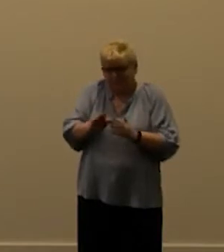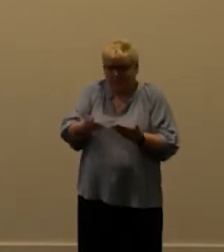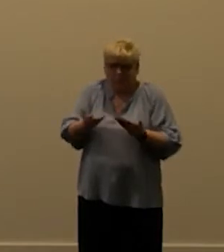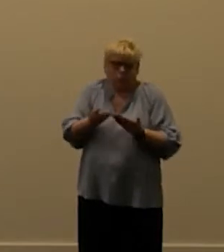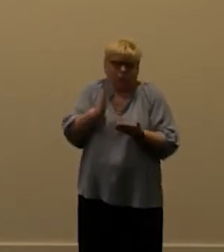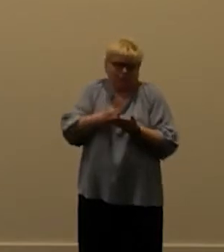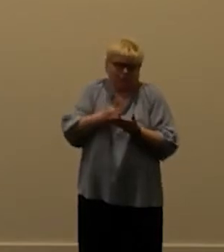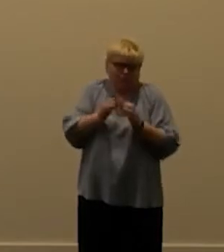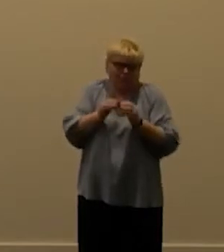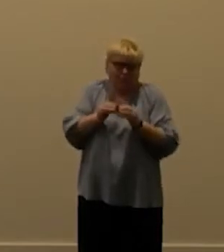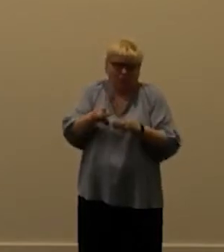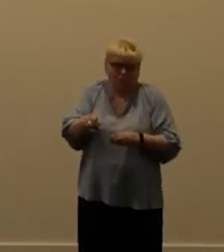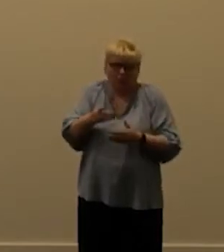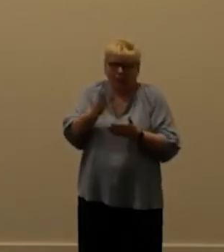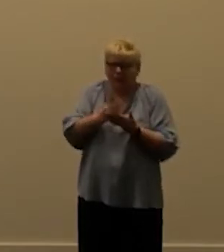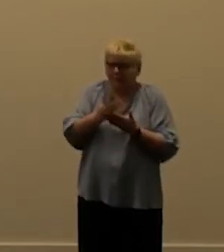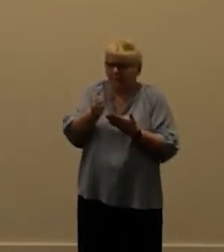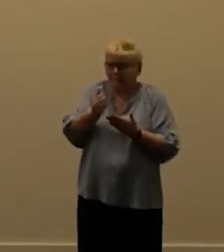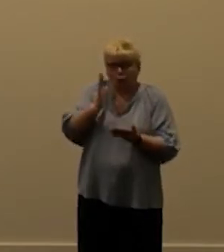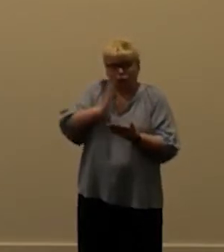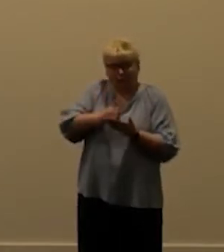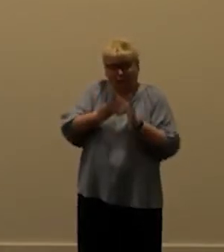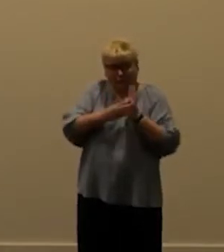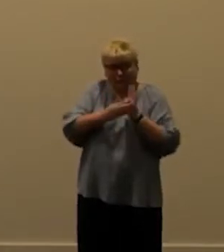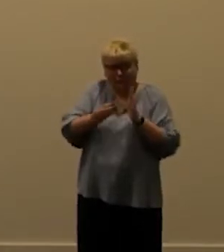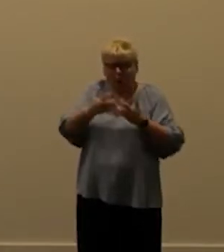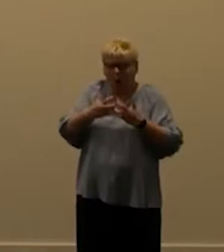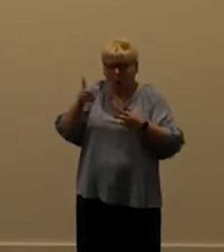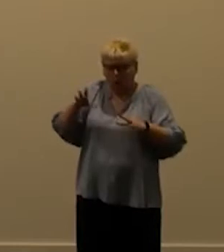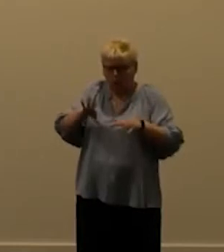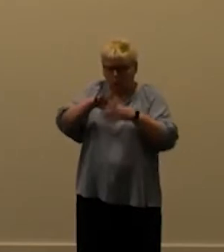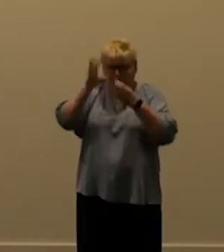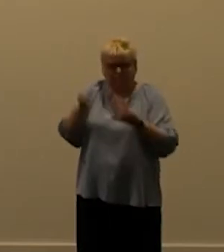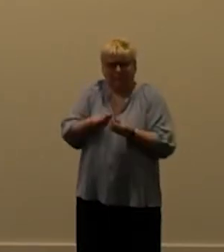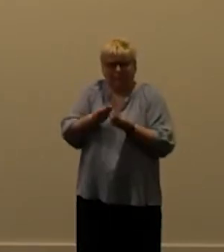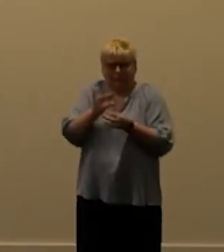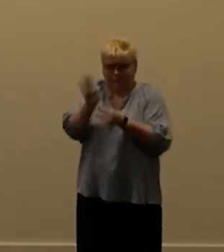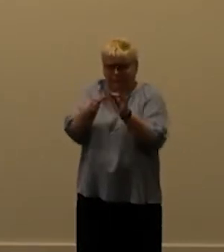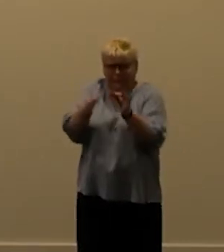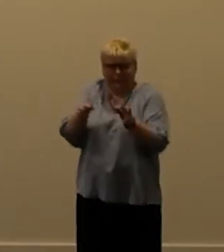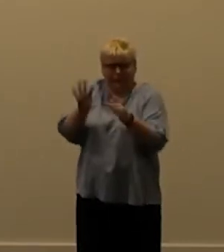value can come. I've got kind of a real world example of how this might hang together towards the end.